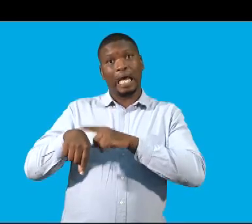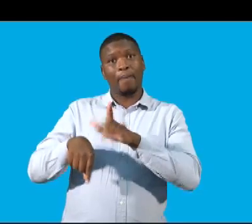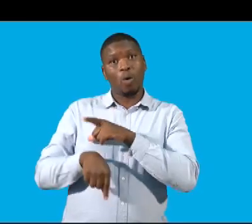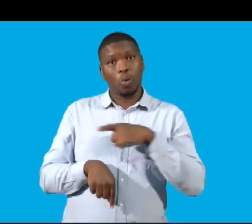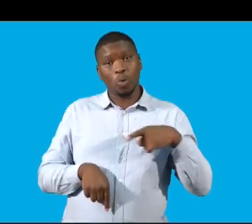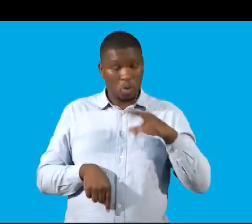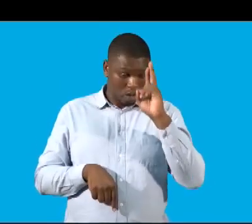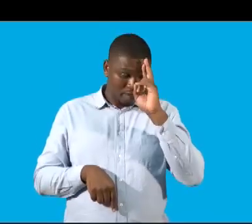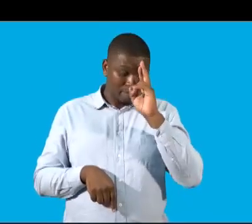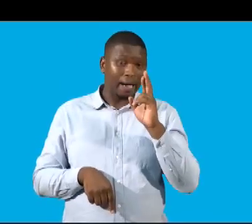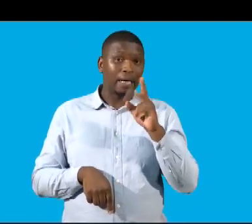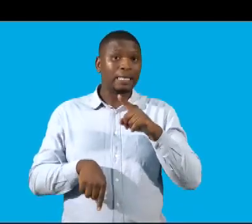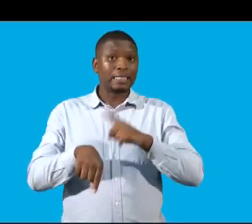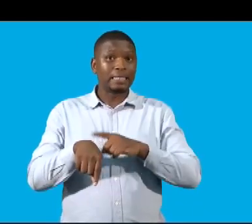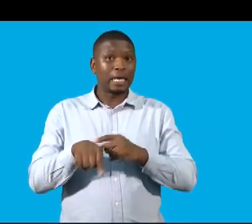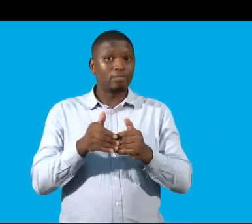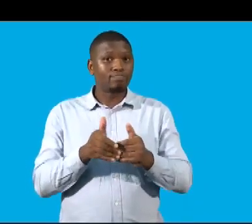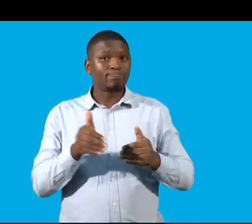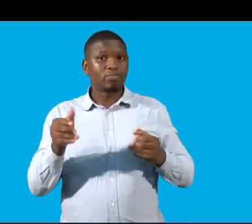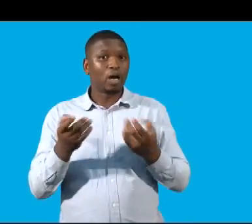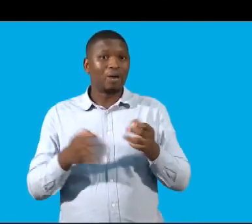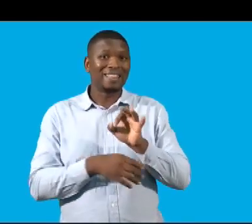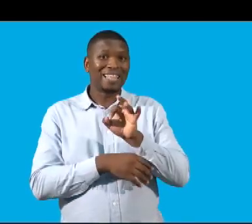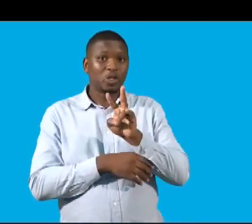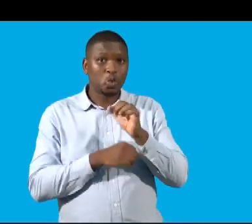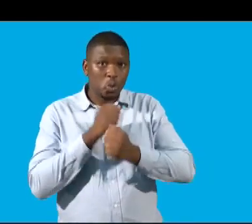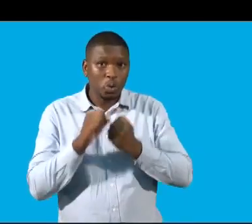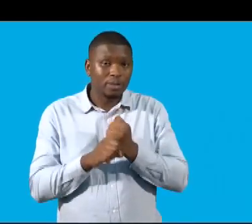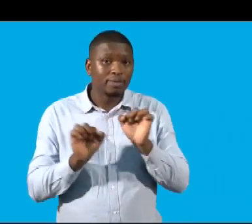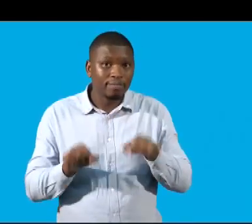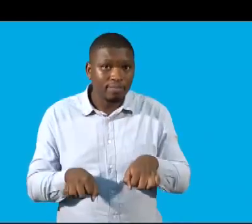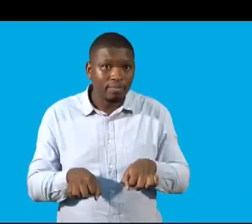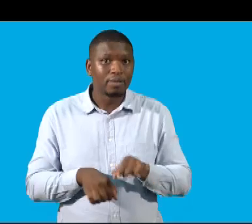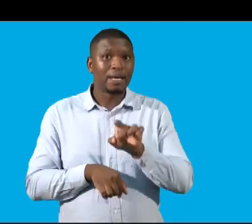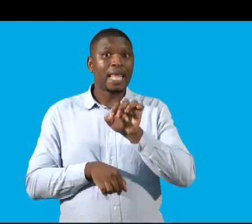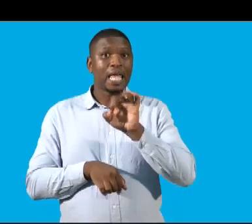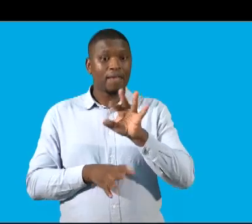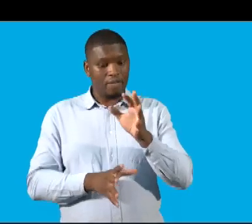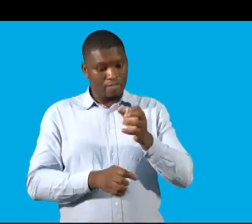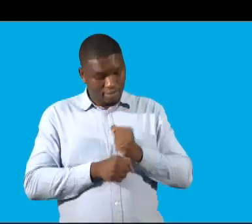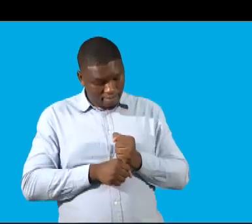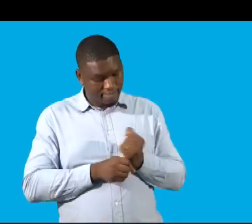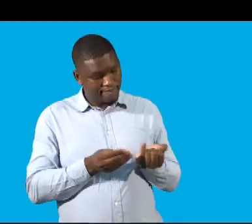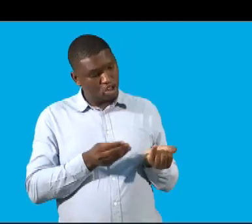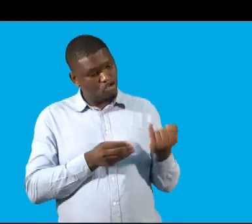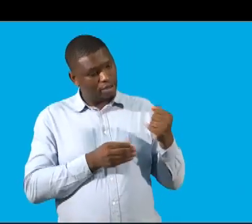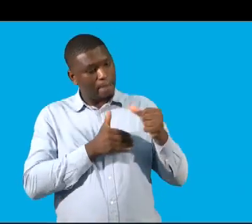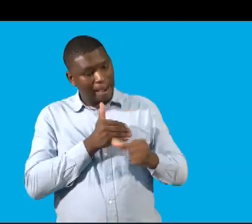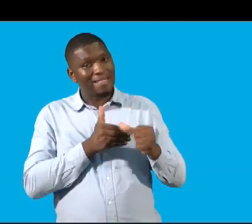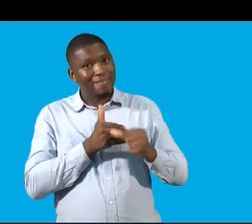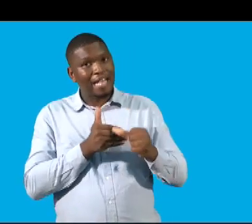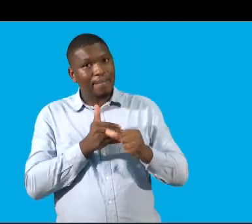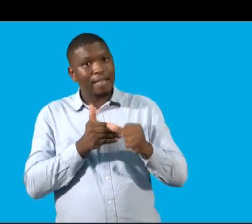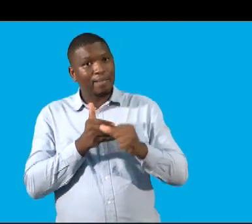And remember now, the period, yes, is 32 years, but it means if he's receiving interest every month